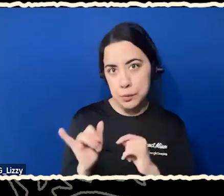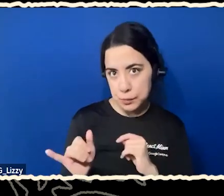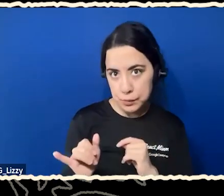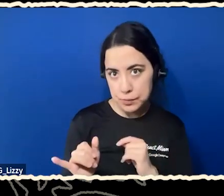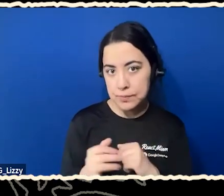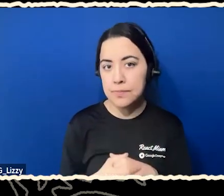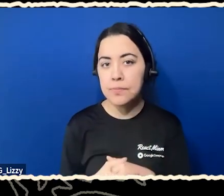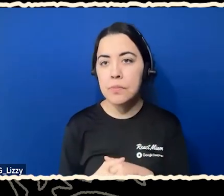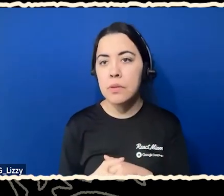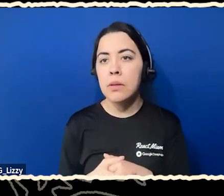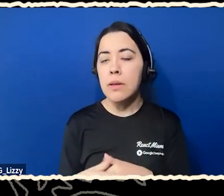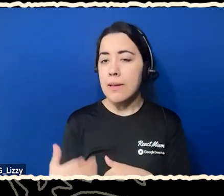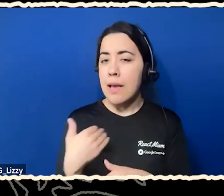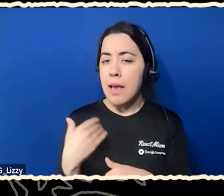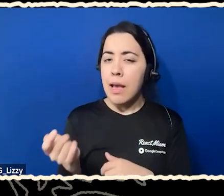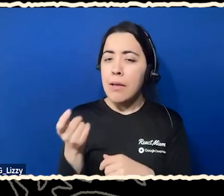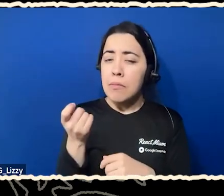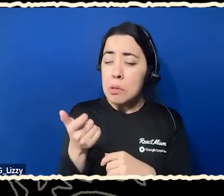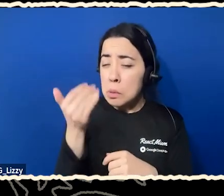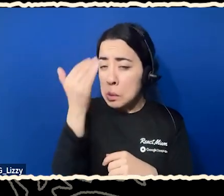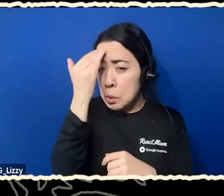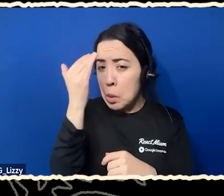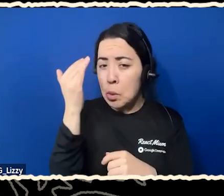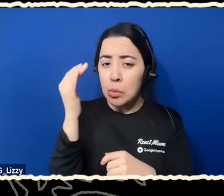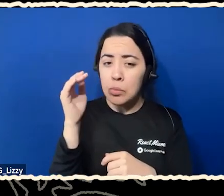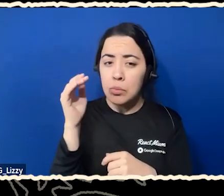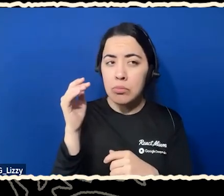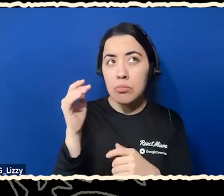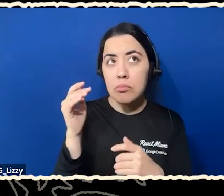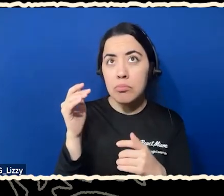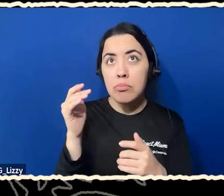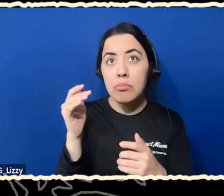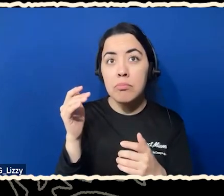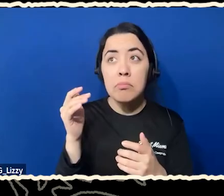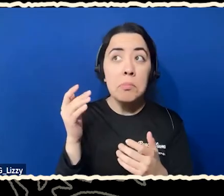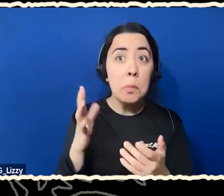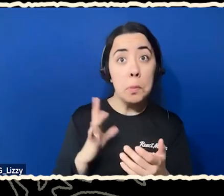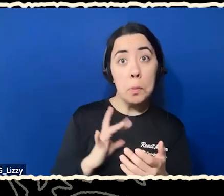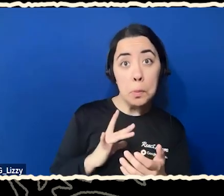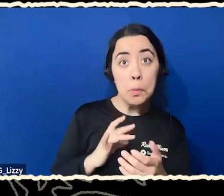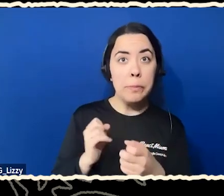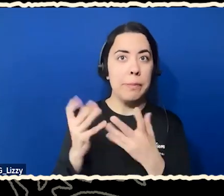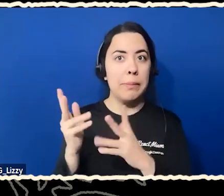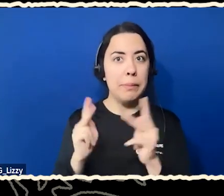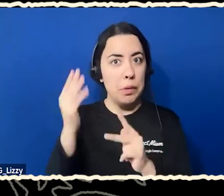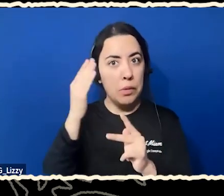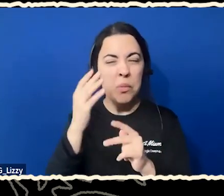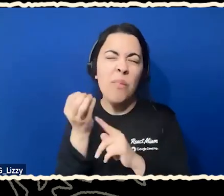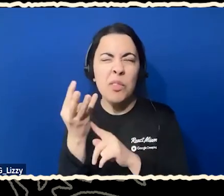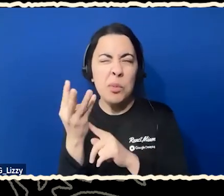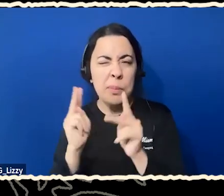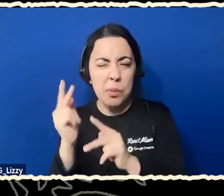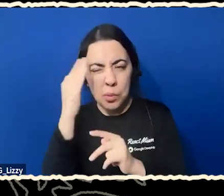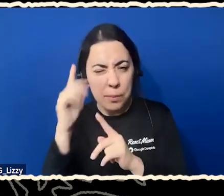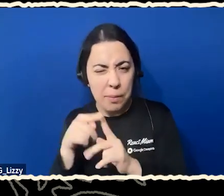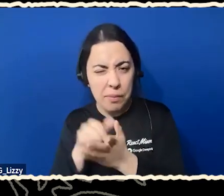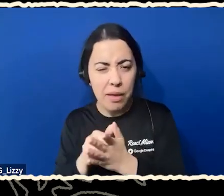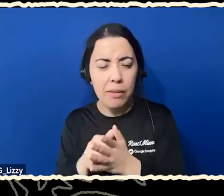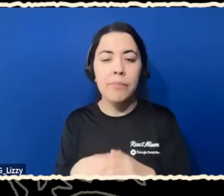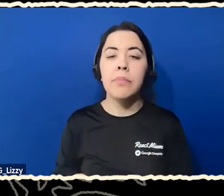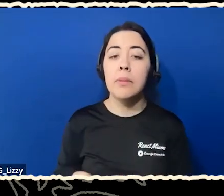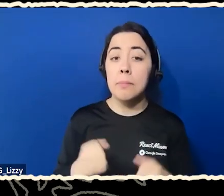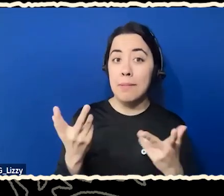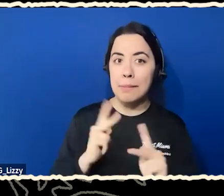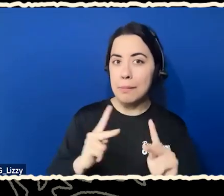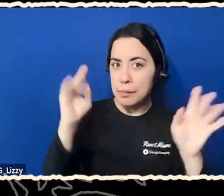Now, there is a little known trick that very few people know about. There's another way to do this process. If